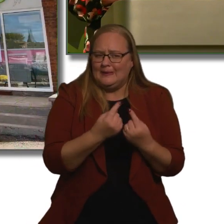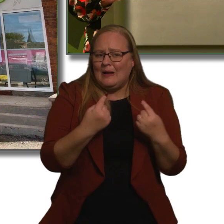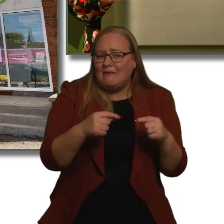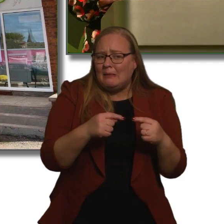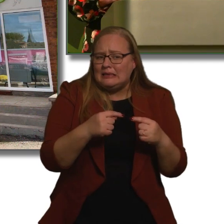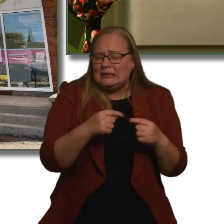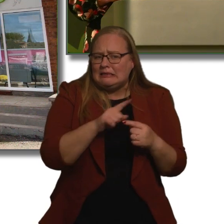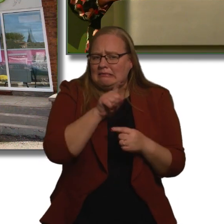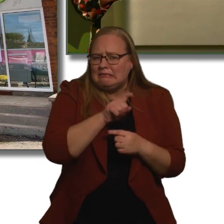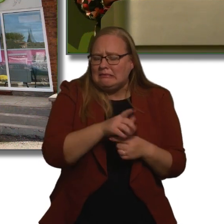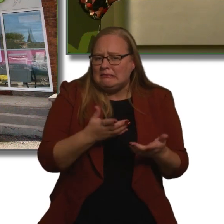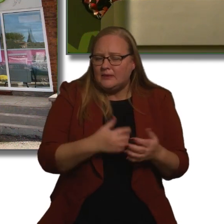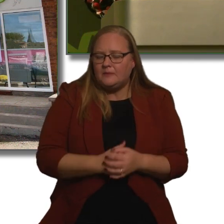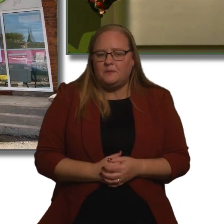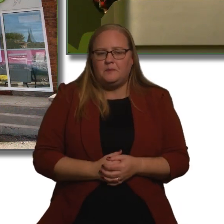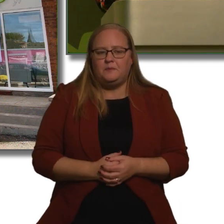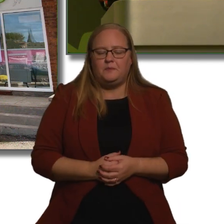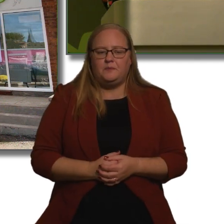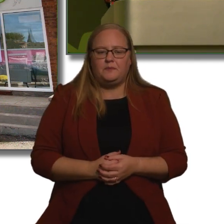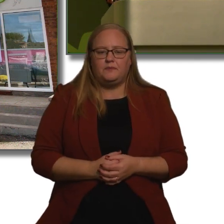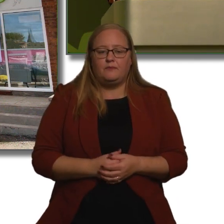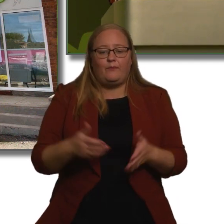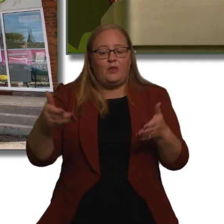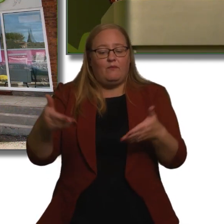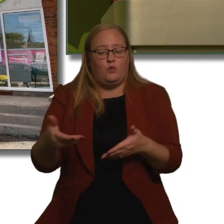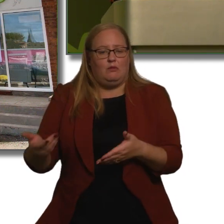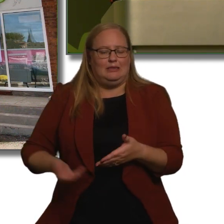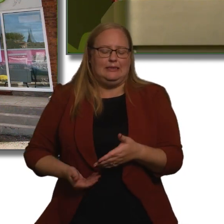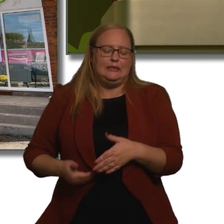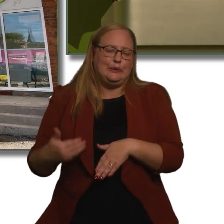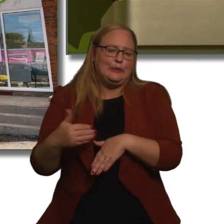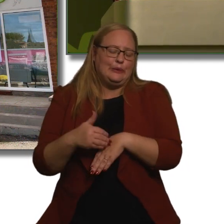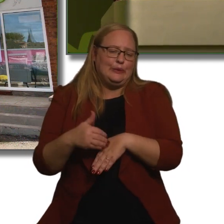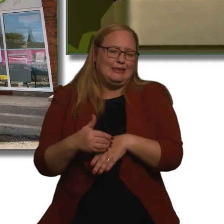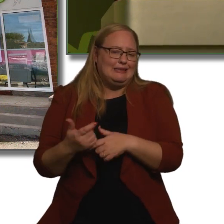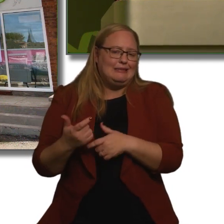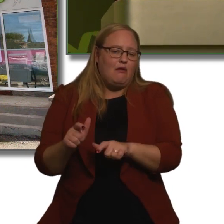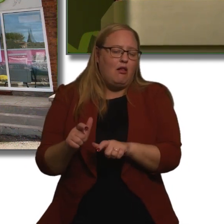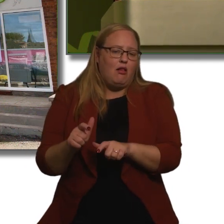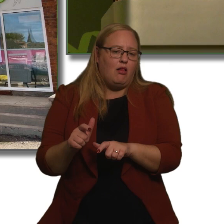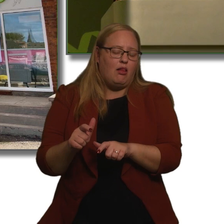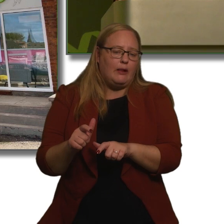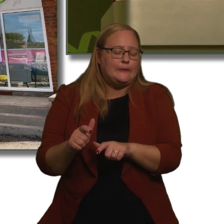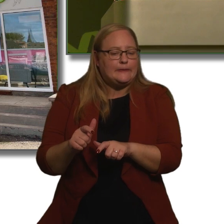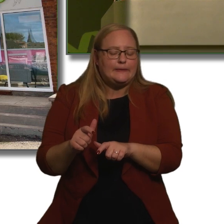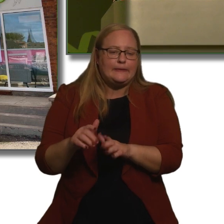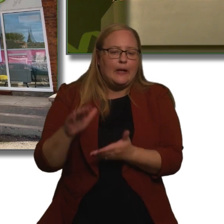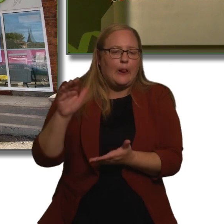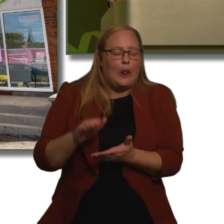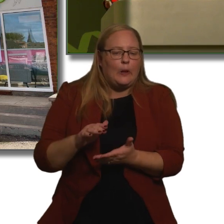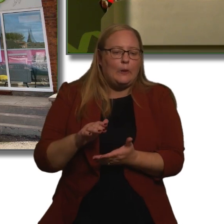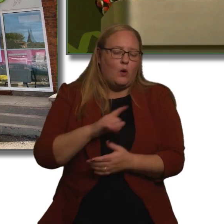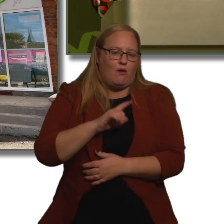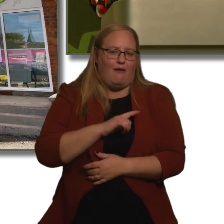The performance of our funeral business continues to be impacted by the low death rate and the expansion